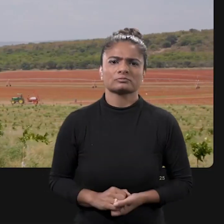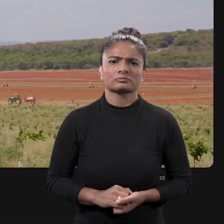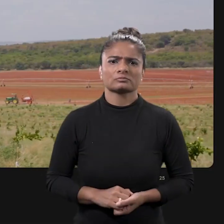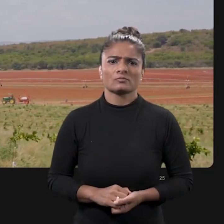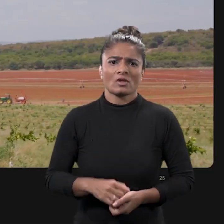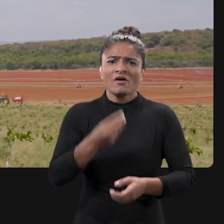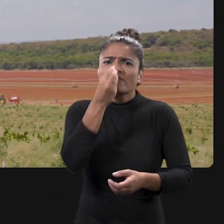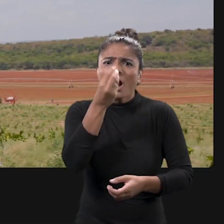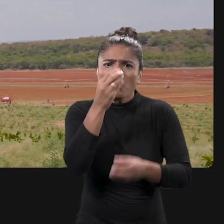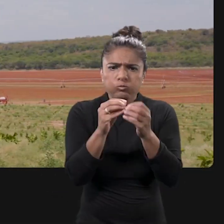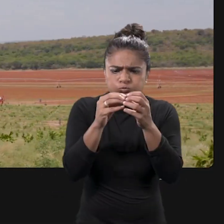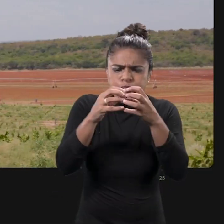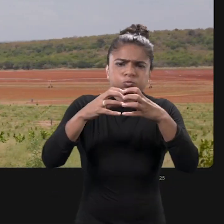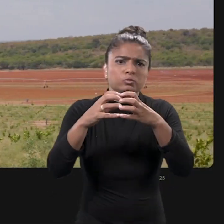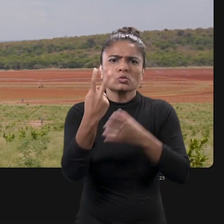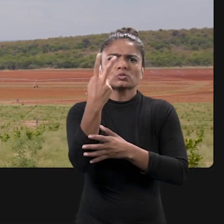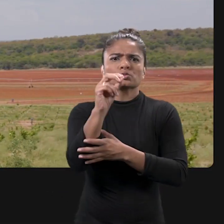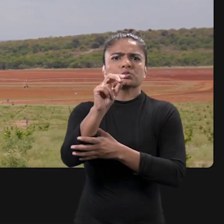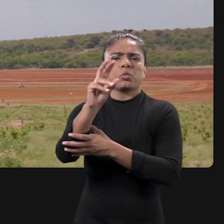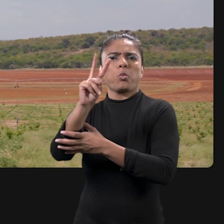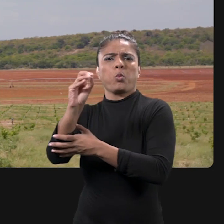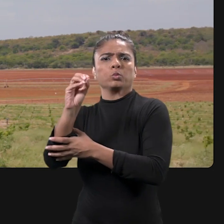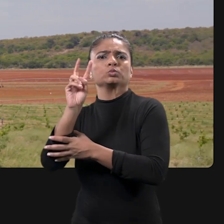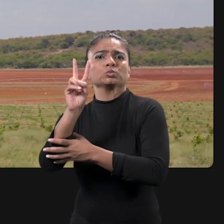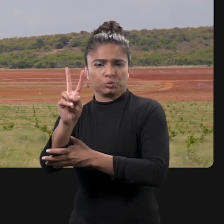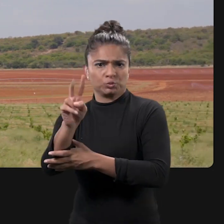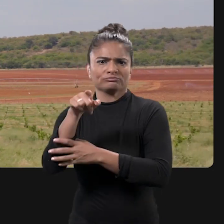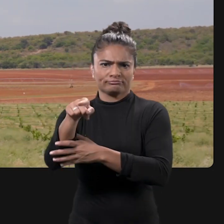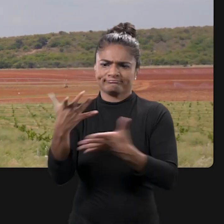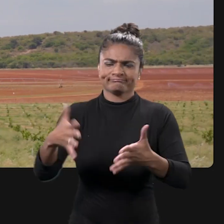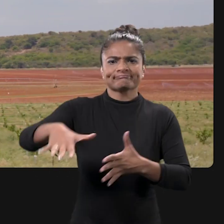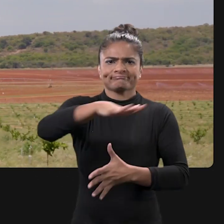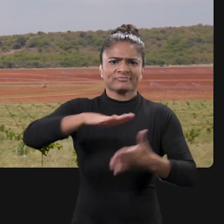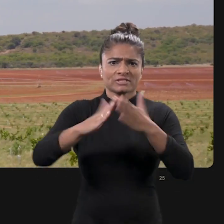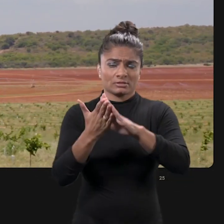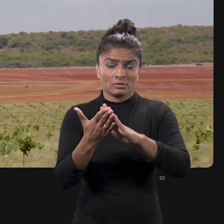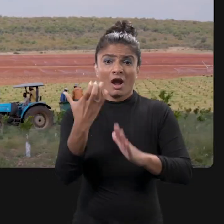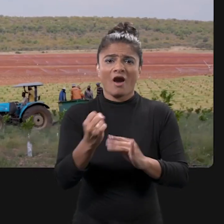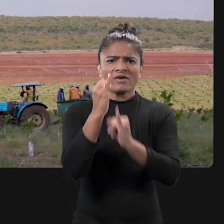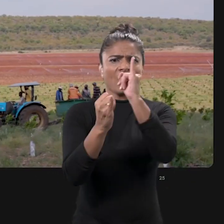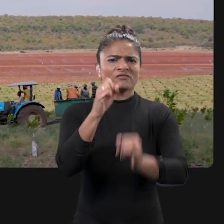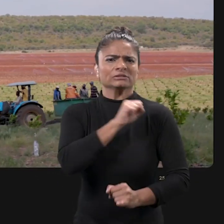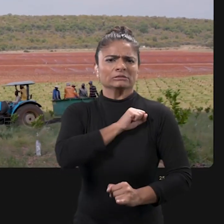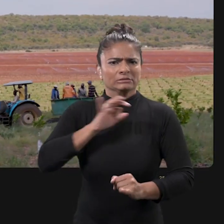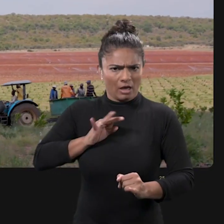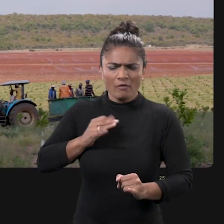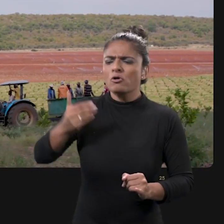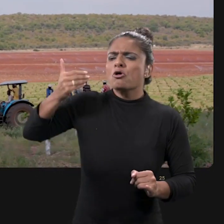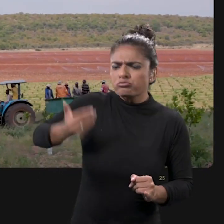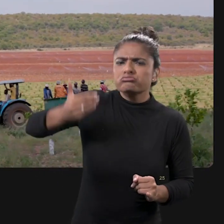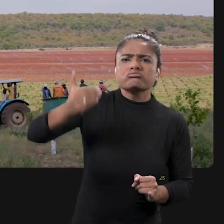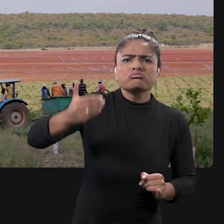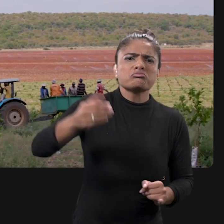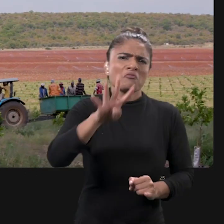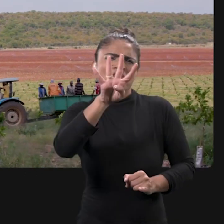The citrus farm was established in 2002 in Tafelkop, and it consists of 11 employees, and seasonal jobs could be as much